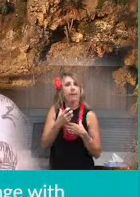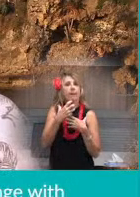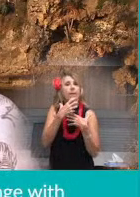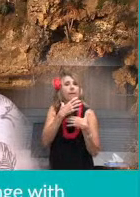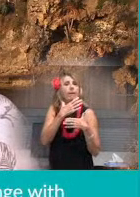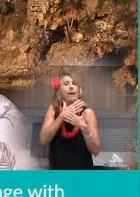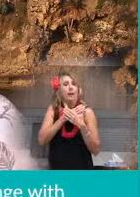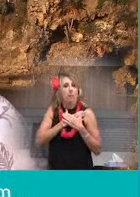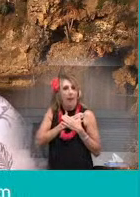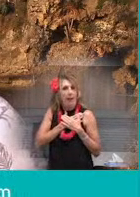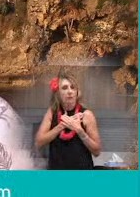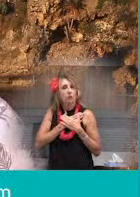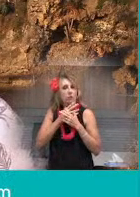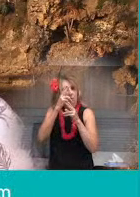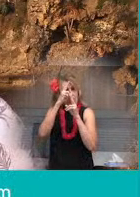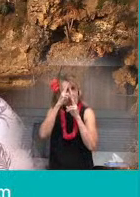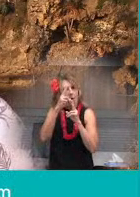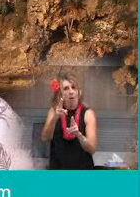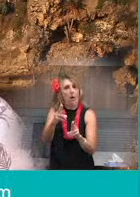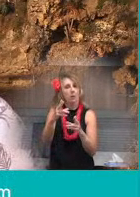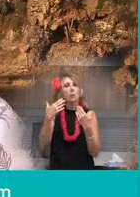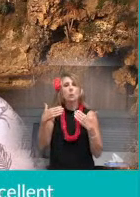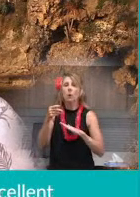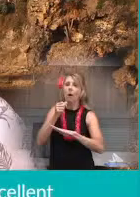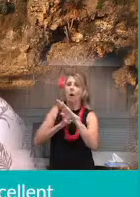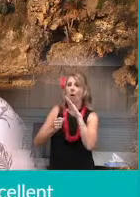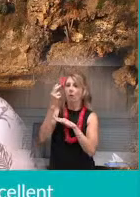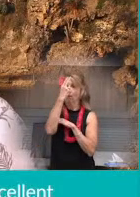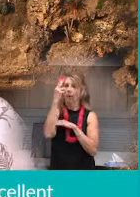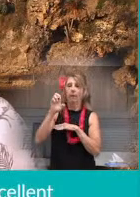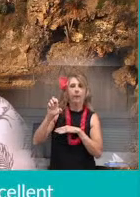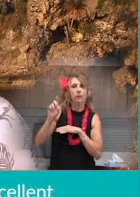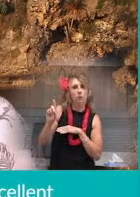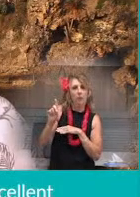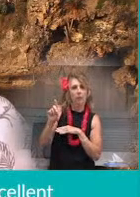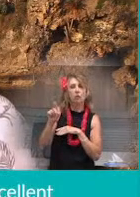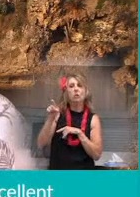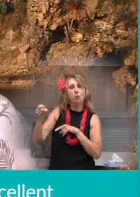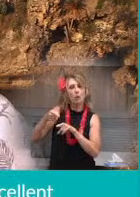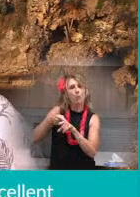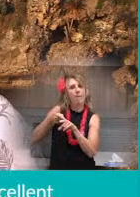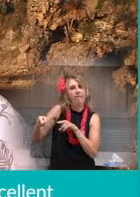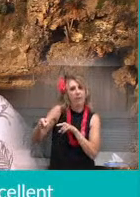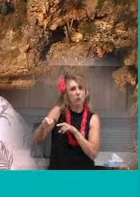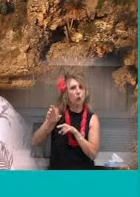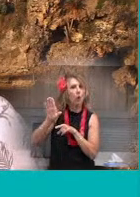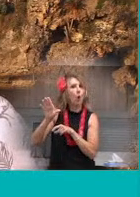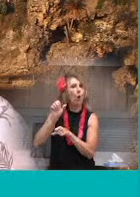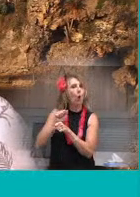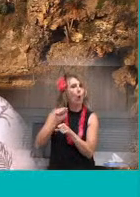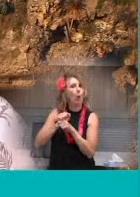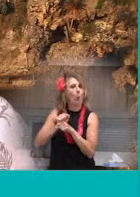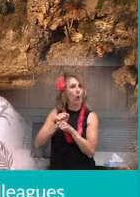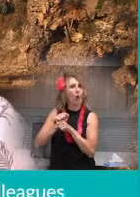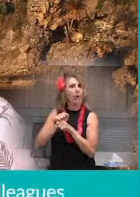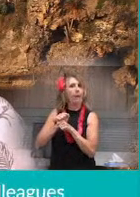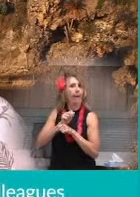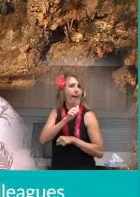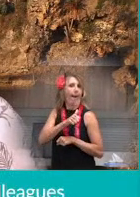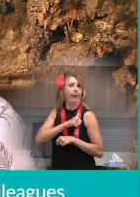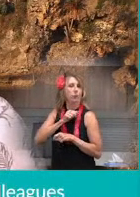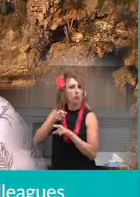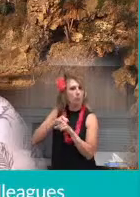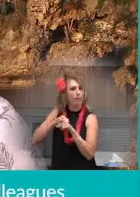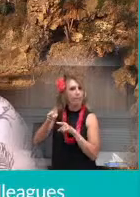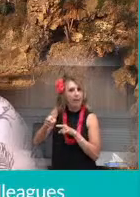every challenge with exceptional professionalism and quality work. She was an excellent team player who was